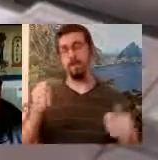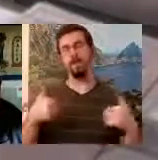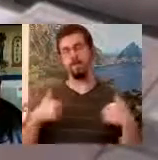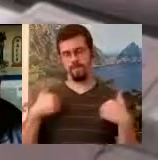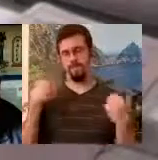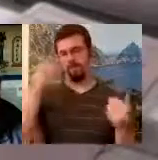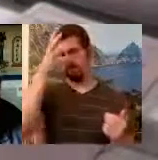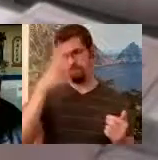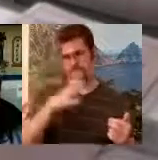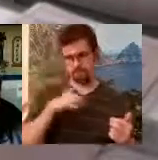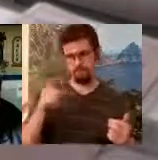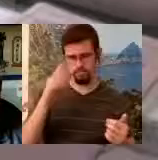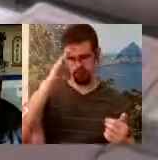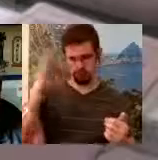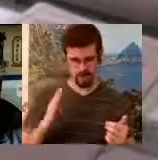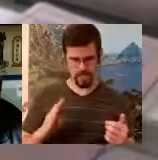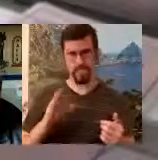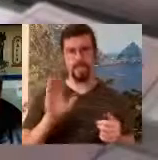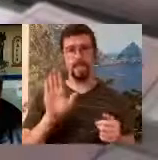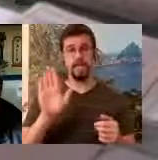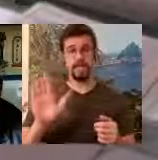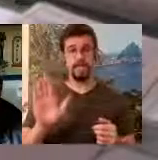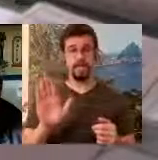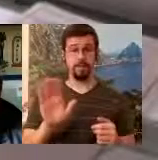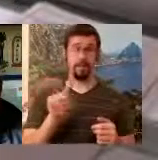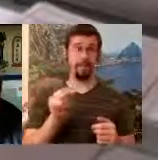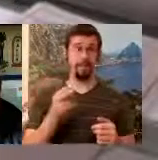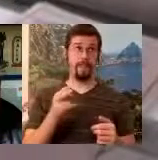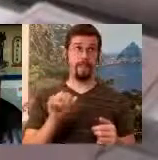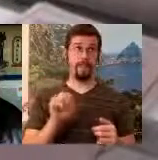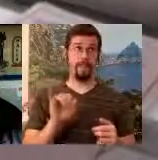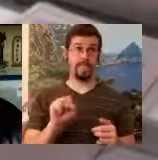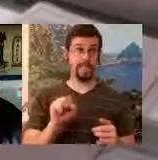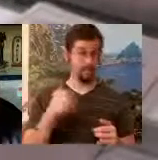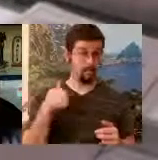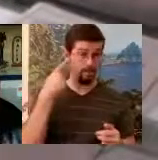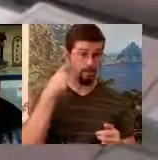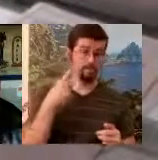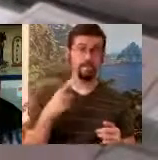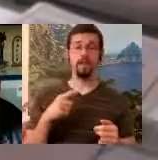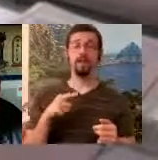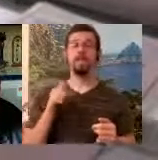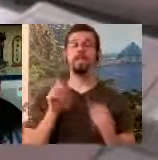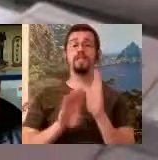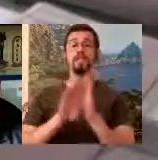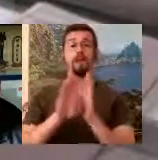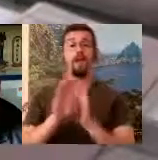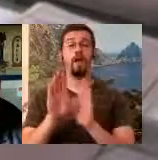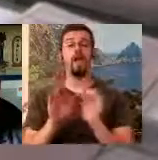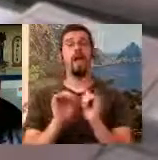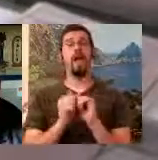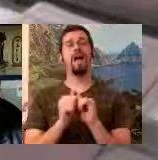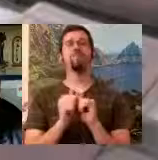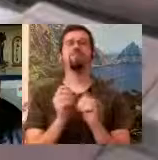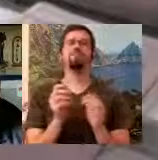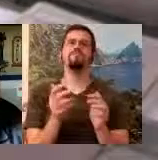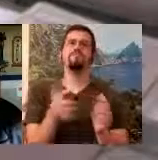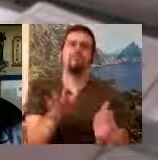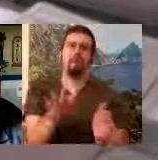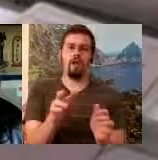Brazil who, as a part of his thesis, I believe, developed a way to do at least,